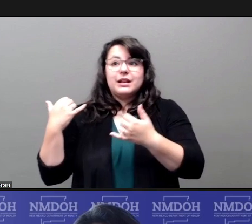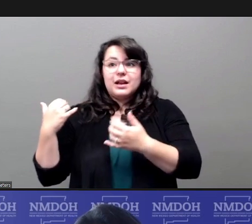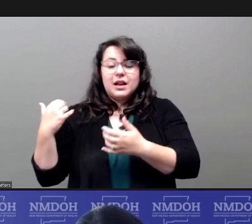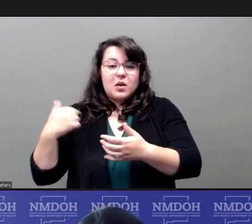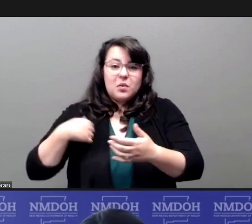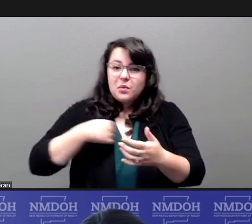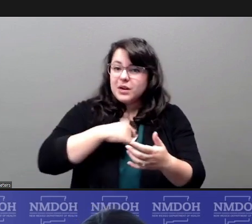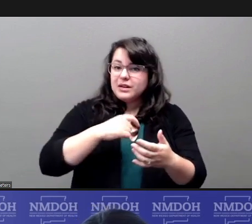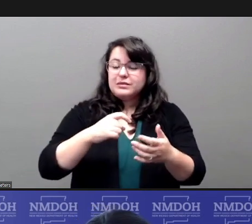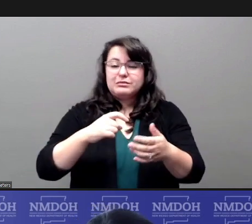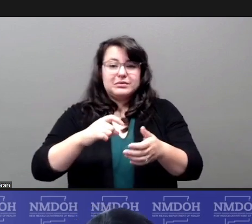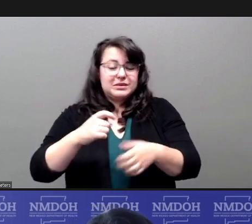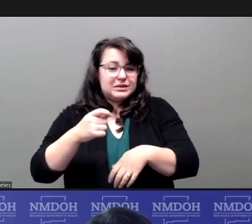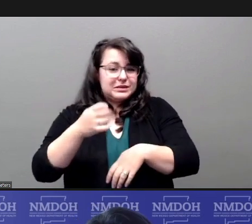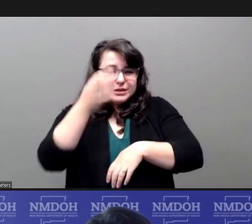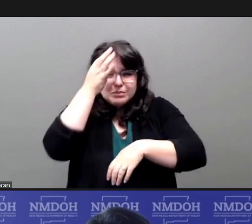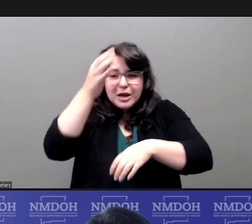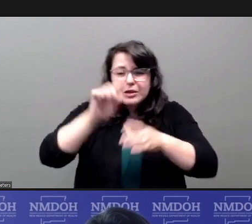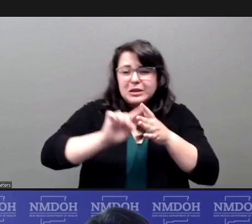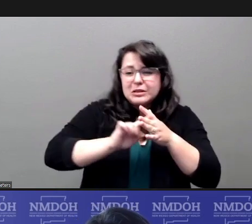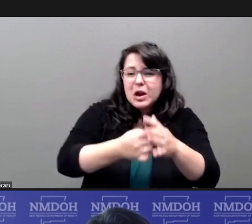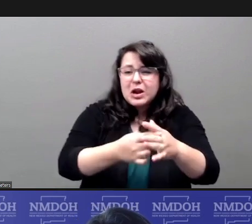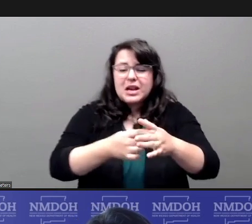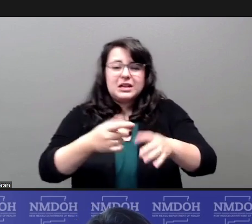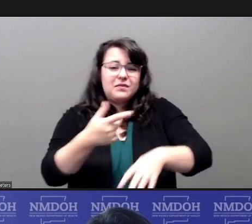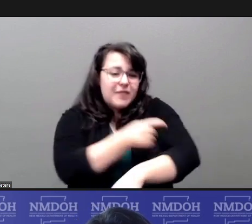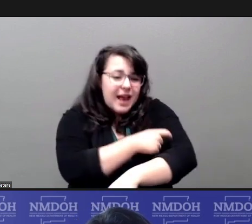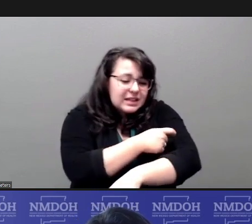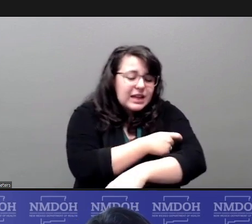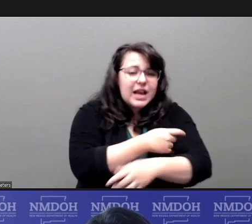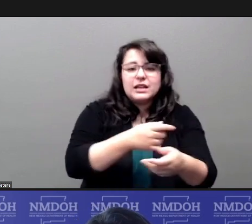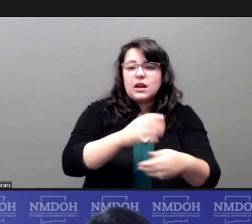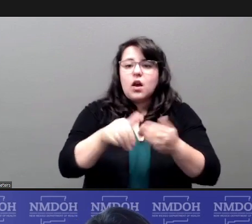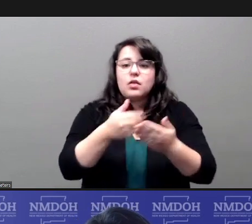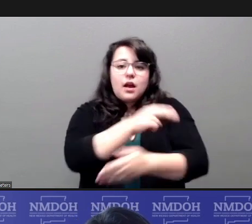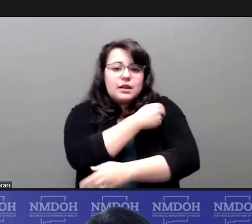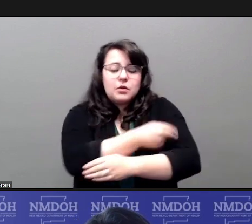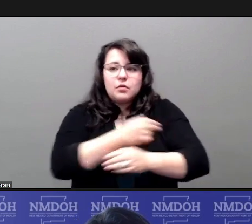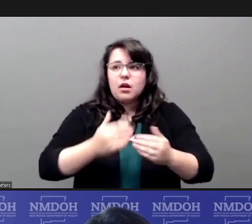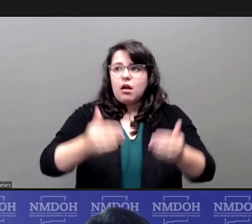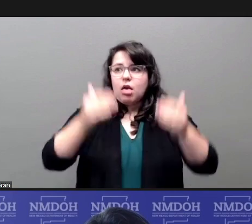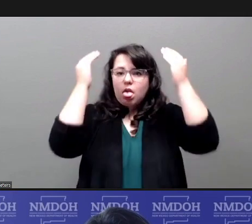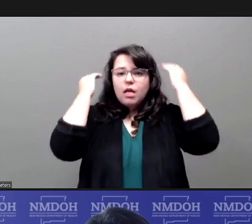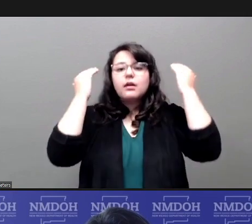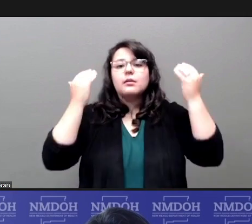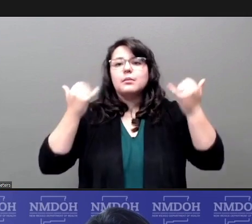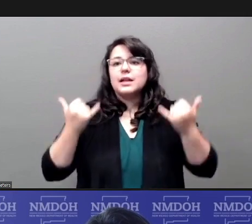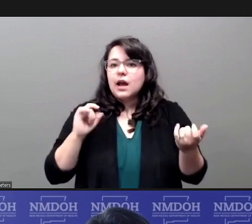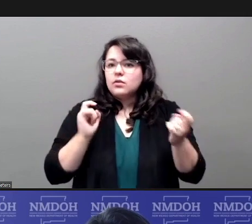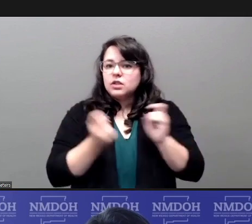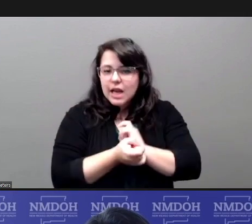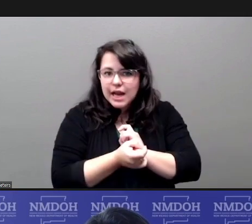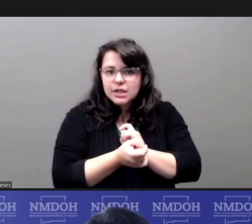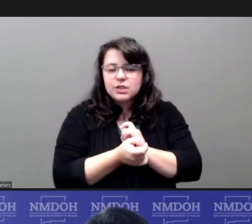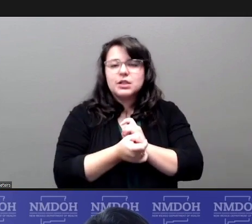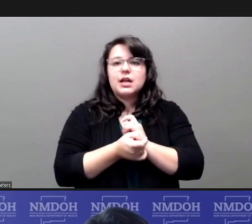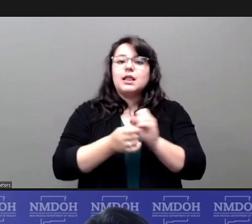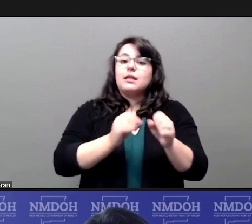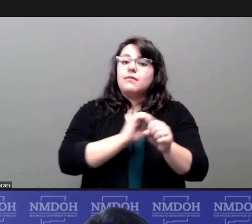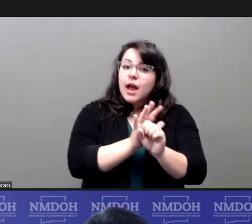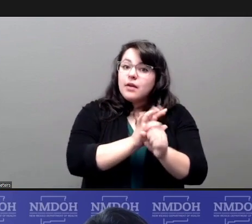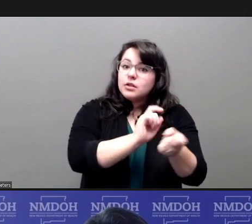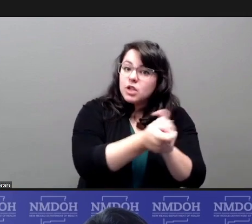and our hospitals were completely overwhelmed. And the two biggest factors are that the virus has changed. It is more